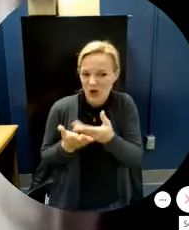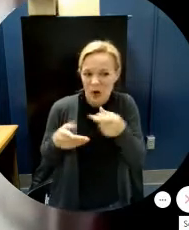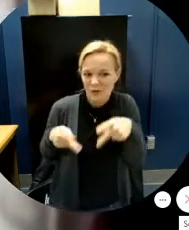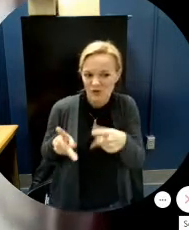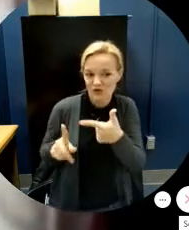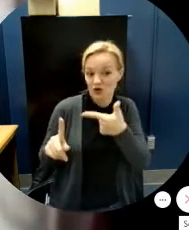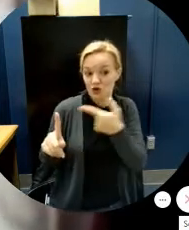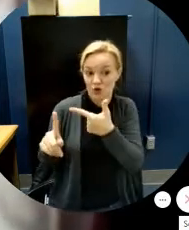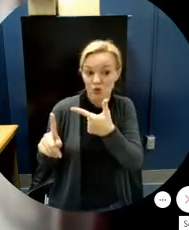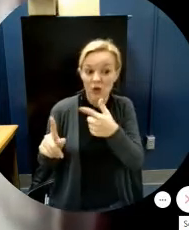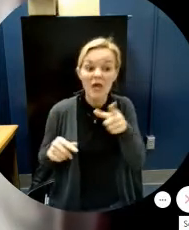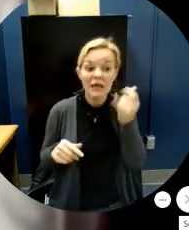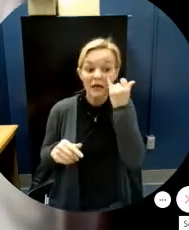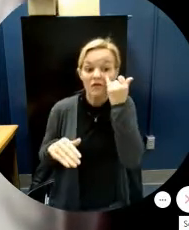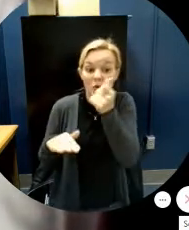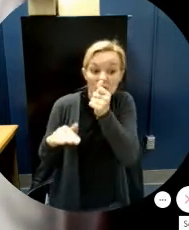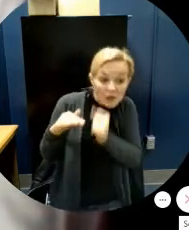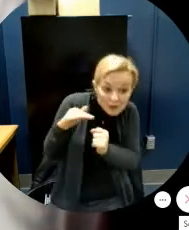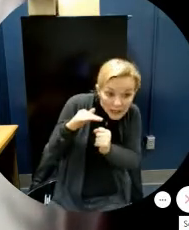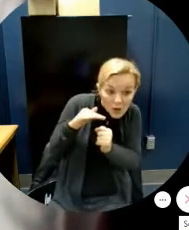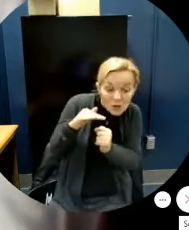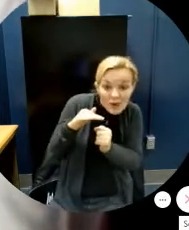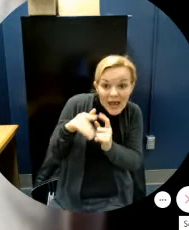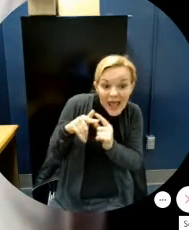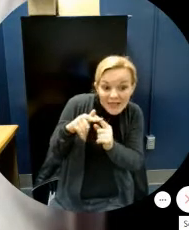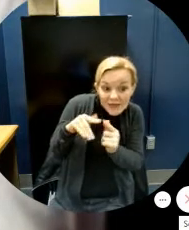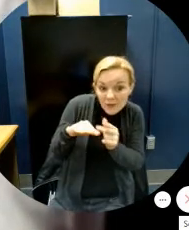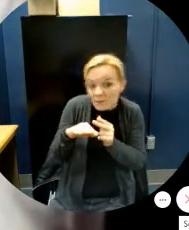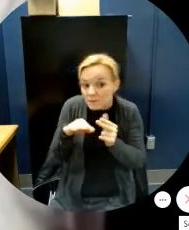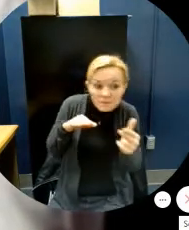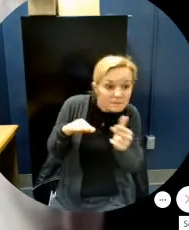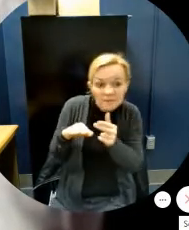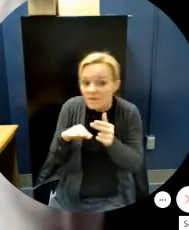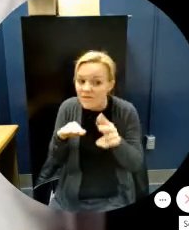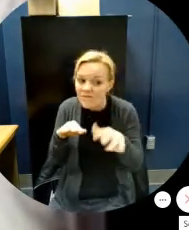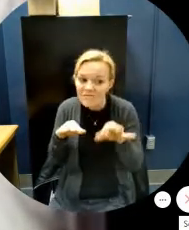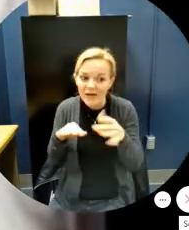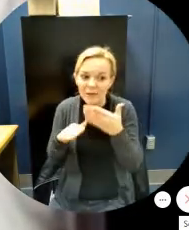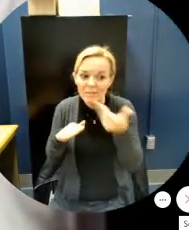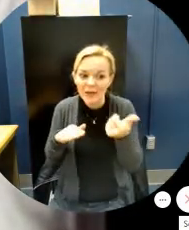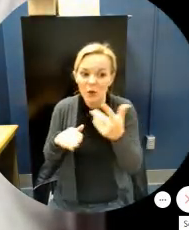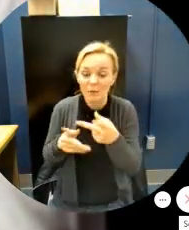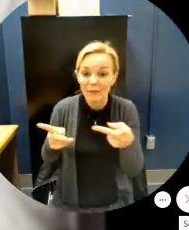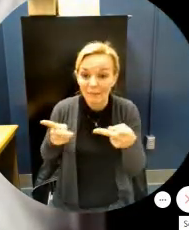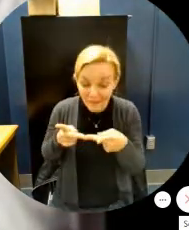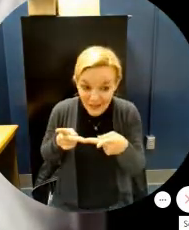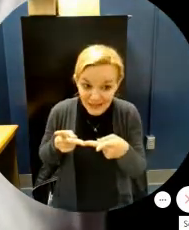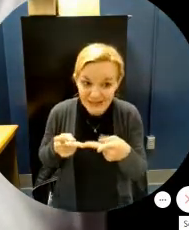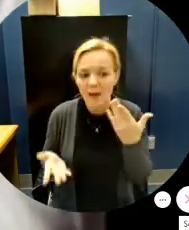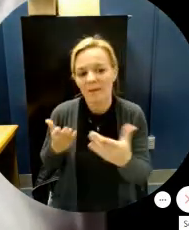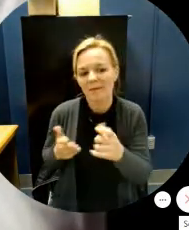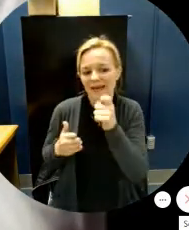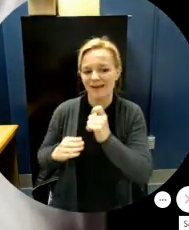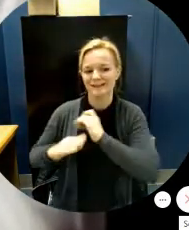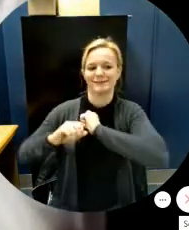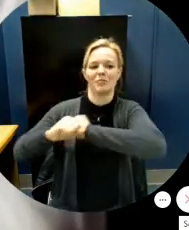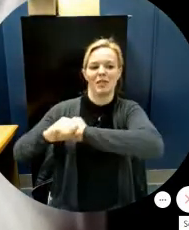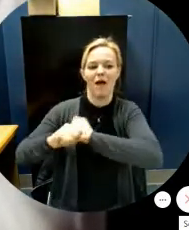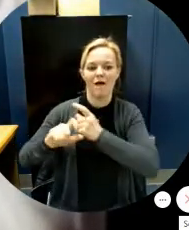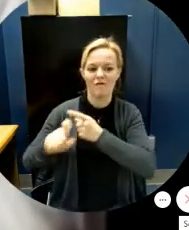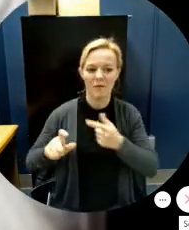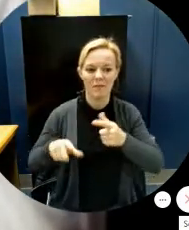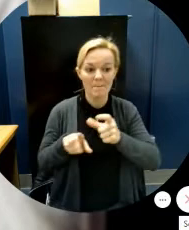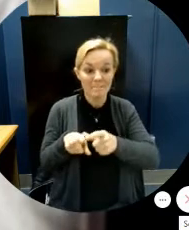you duck down, but maybe off to the side would have been a better choice, behind some of the containers. Not that they would stop bullets, but they wouldn't let the bad guys see